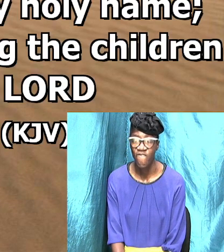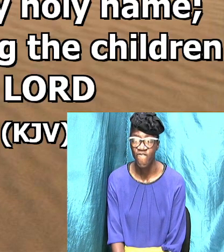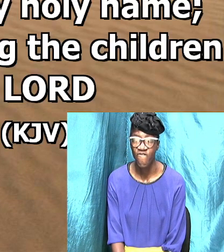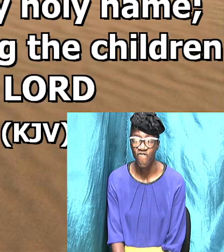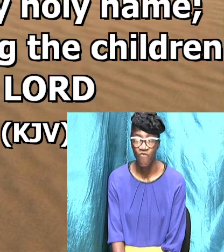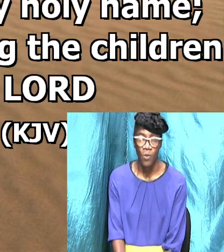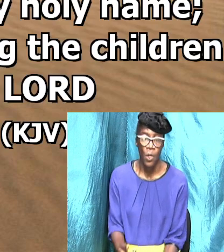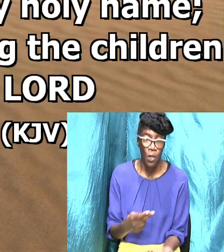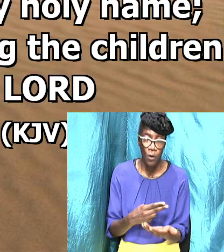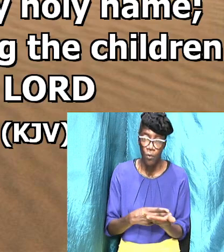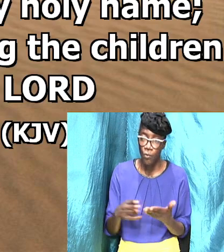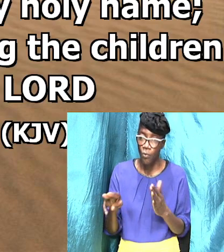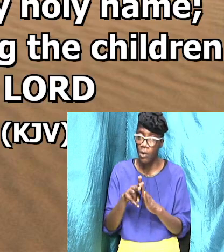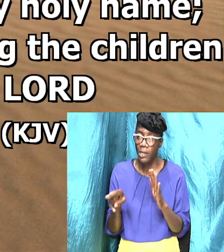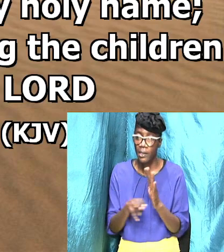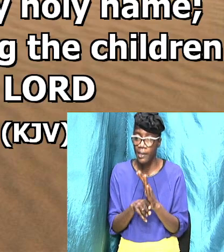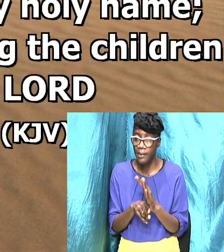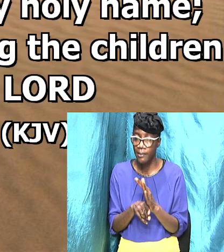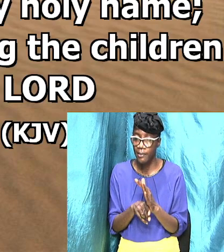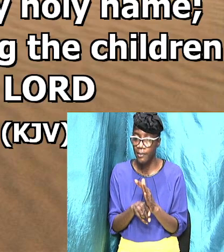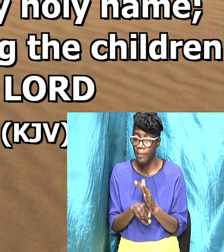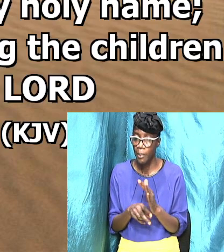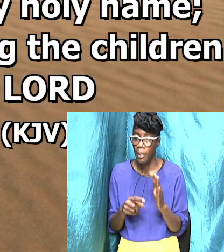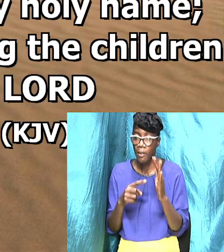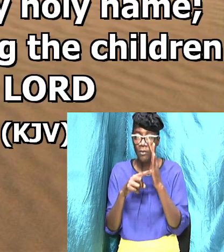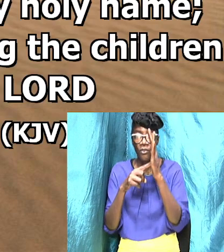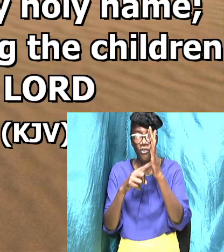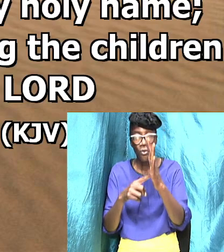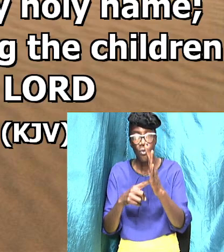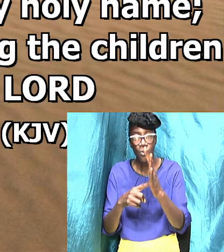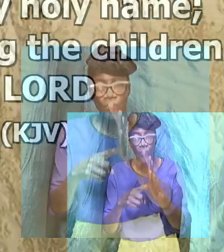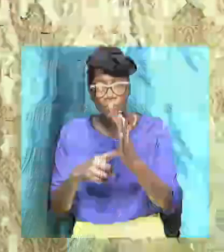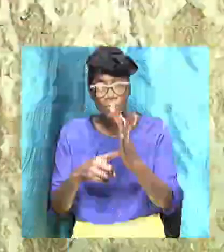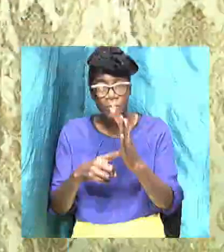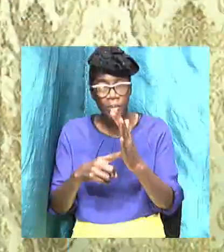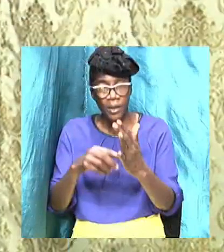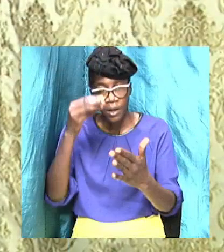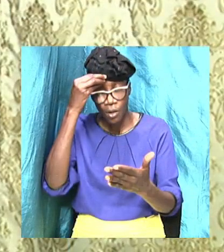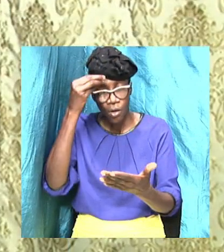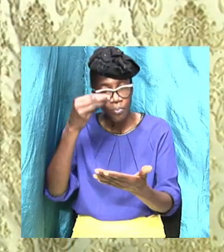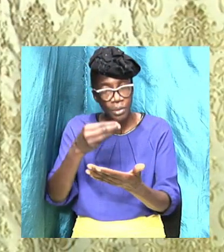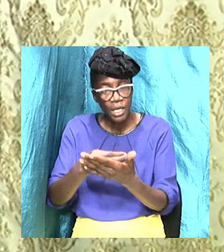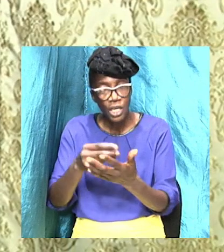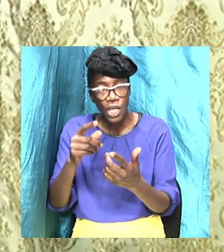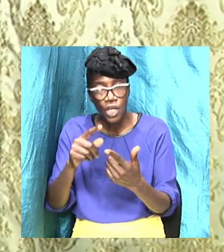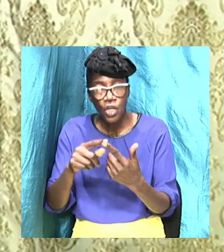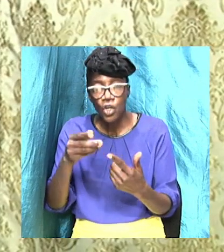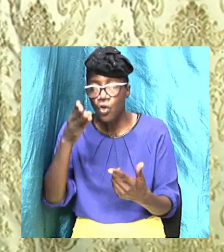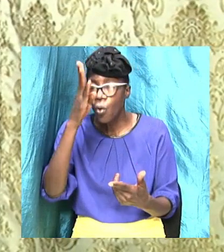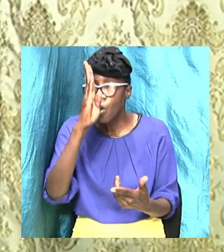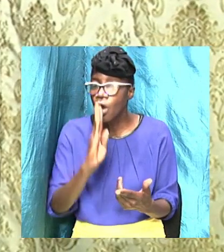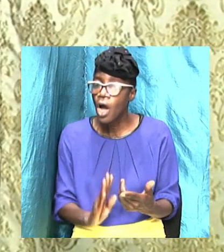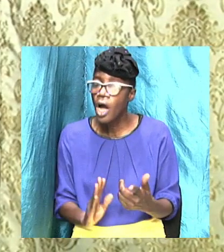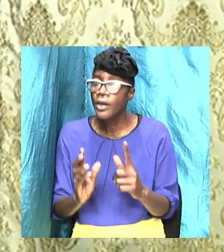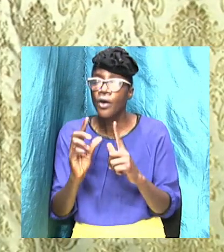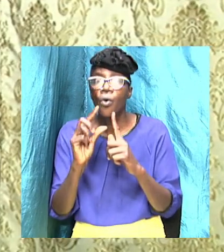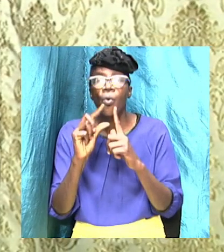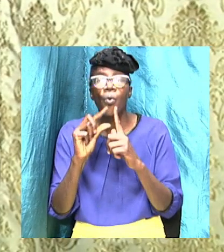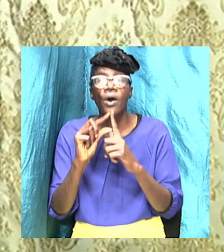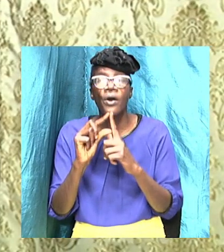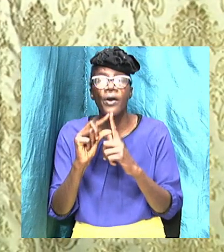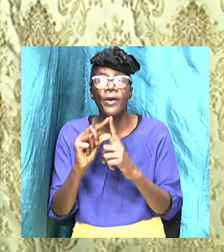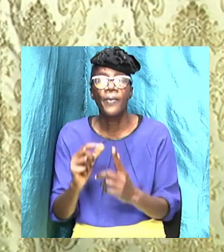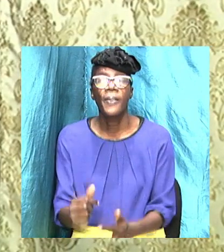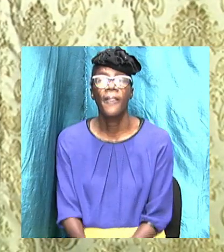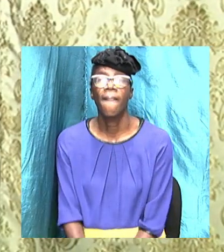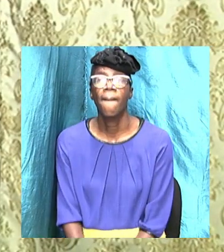Therefore, holiness is displayed by being obedient to God's word.